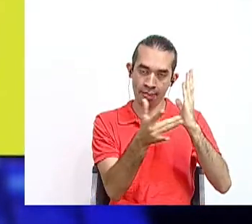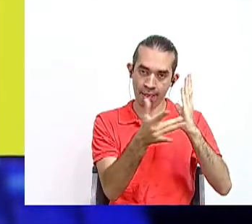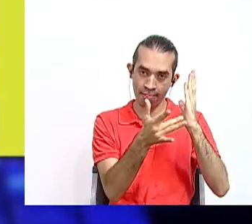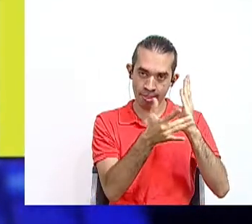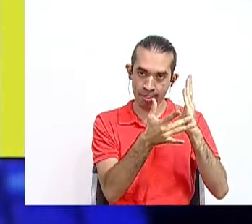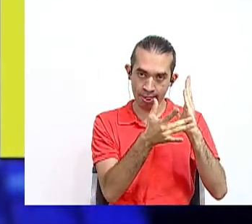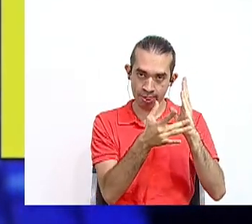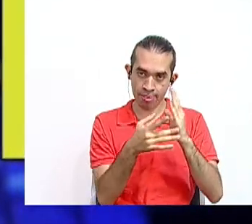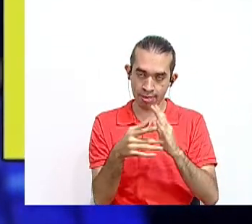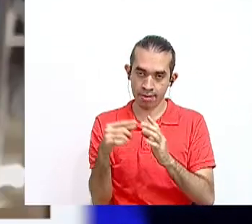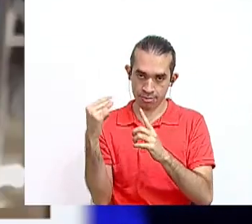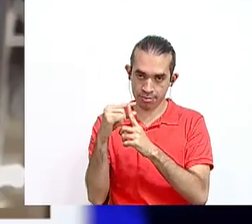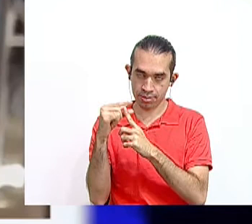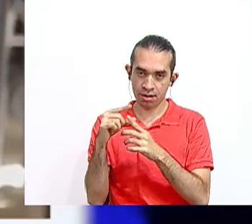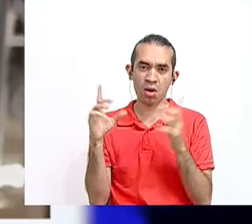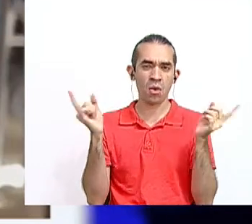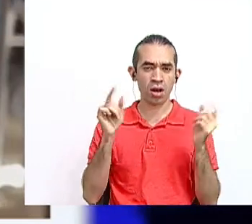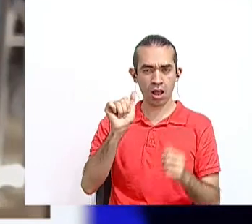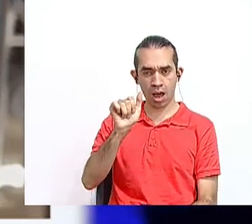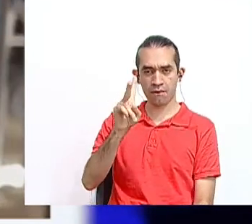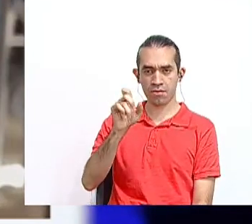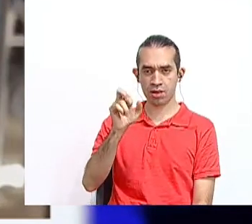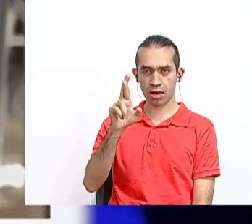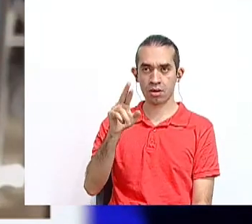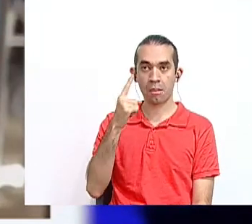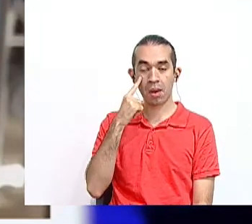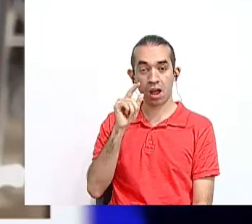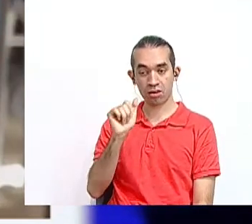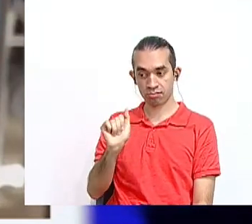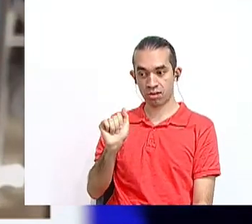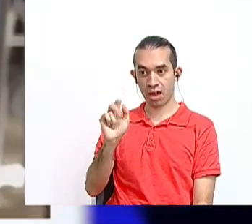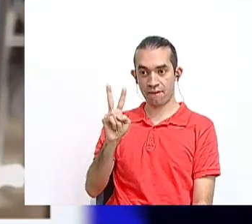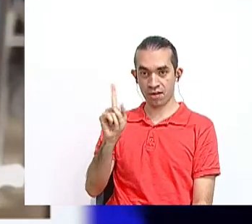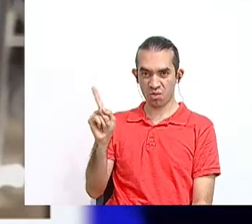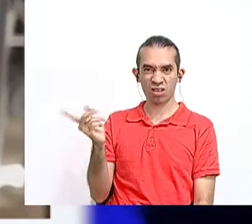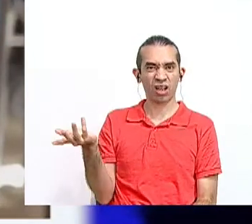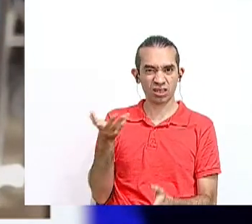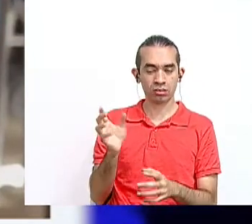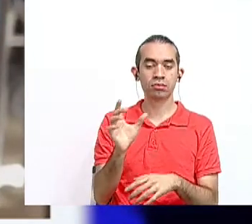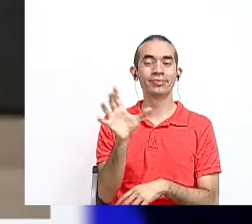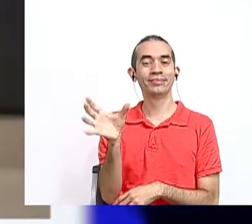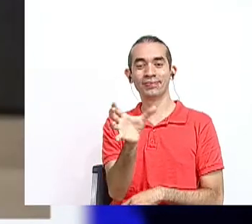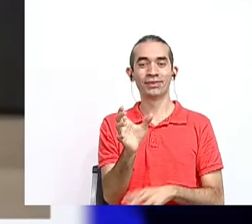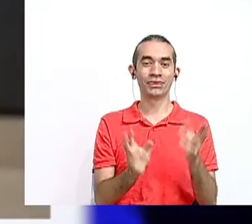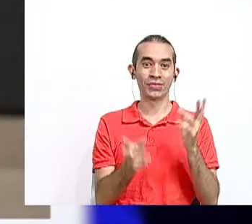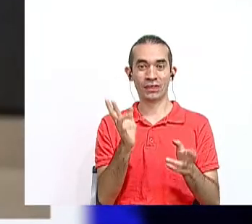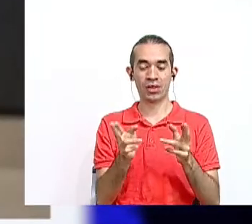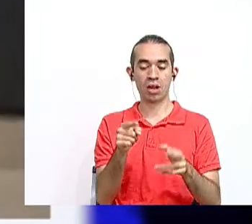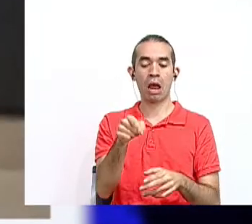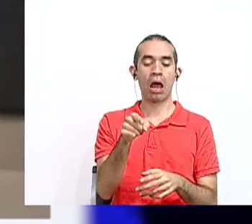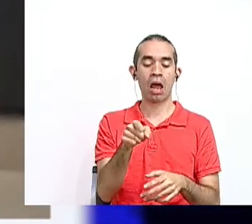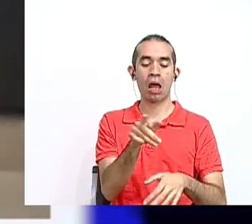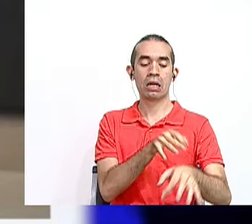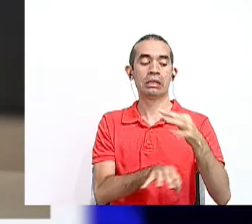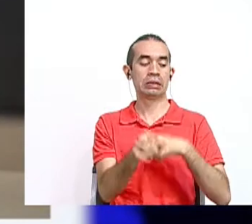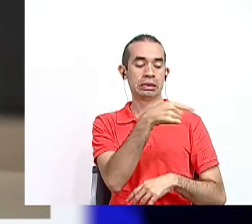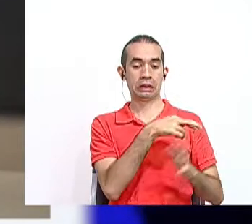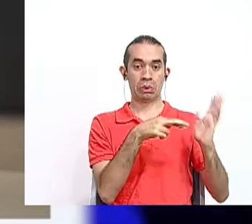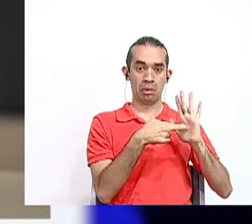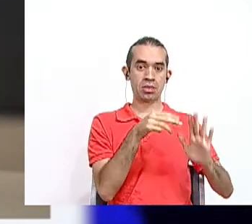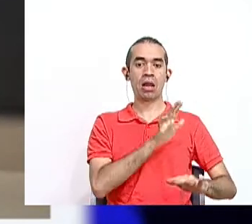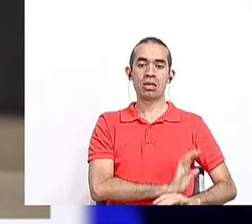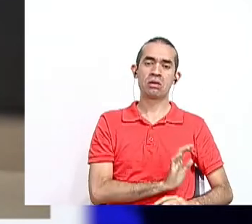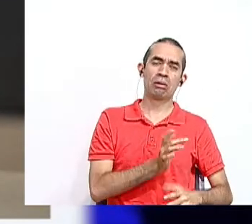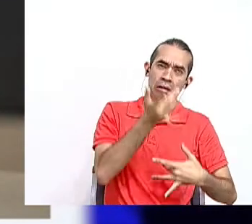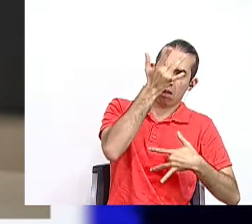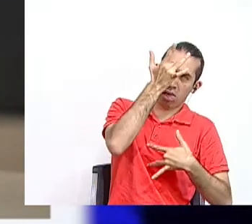Avatar. This is AV1, an avatar that represents a child who is recovering from a long-term illness